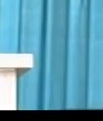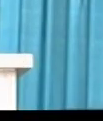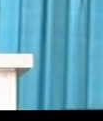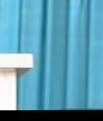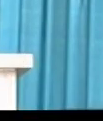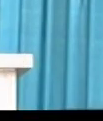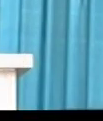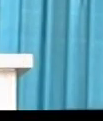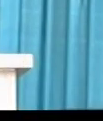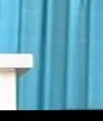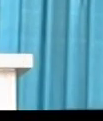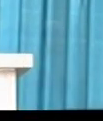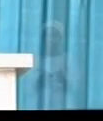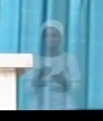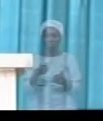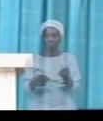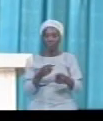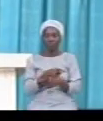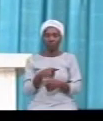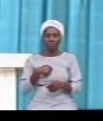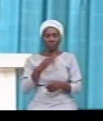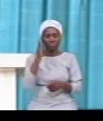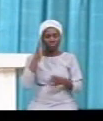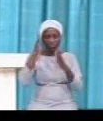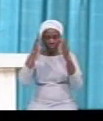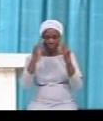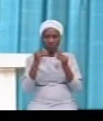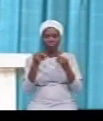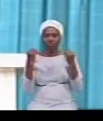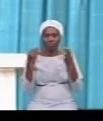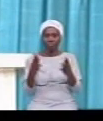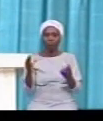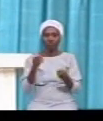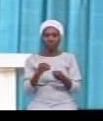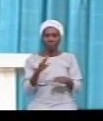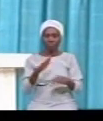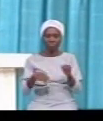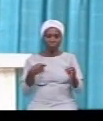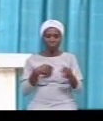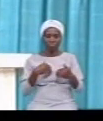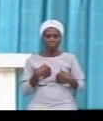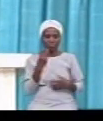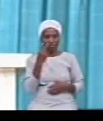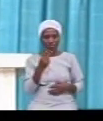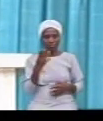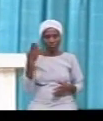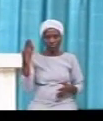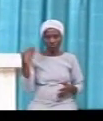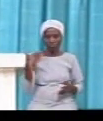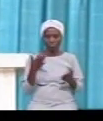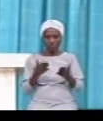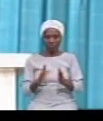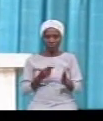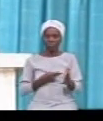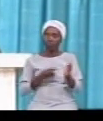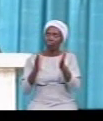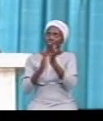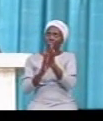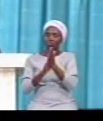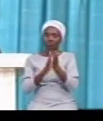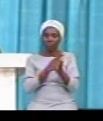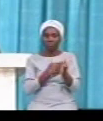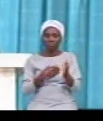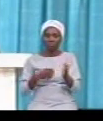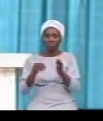day, we will experience him even much more than we have seen before. Let's praise him, let's worship him, because this is the last